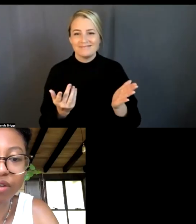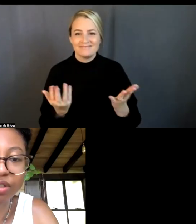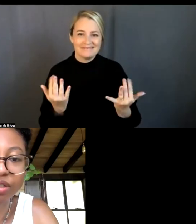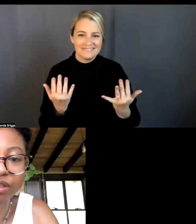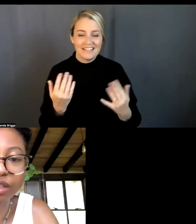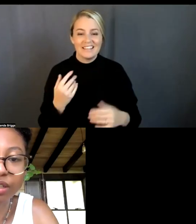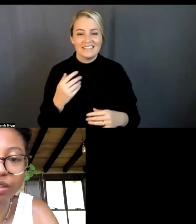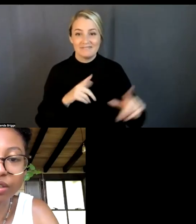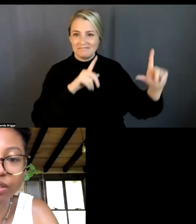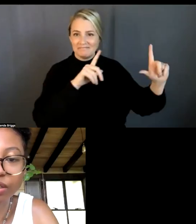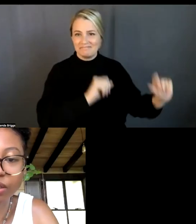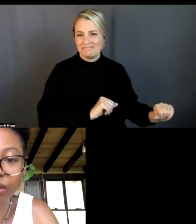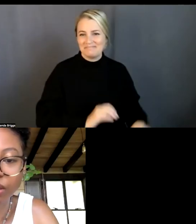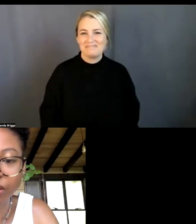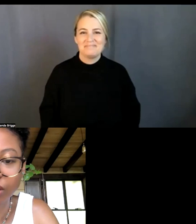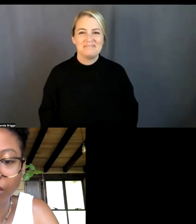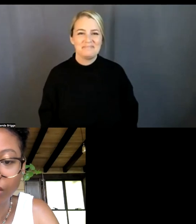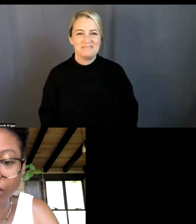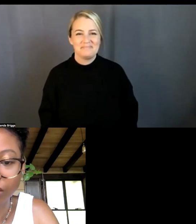get out of our screens,